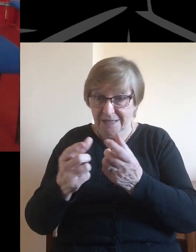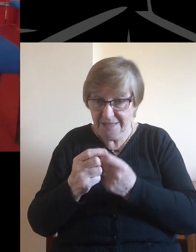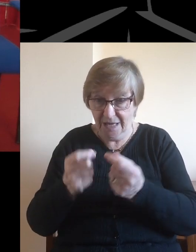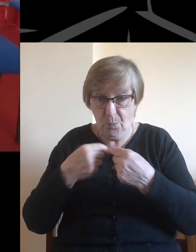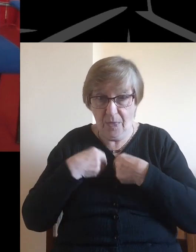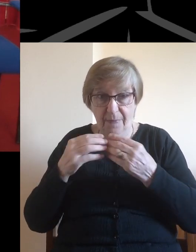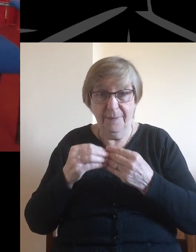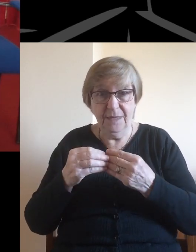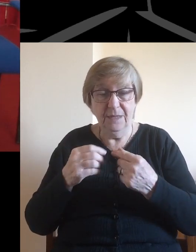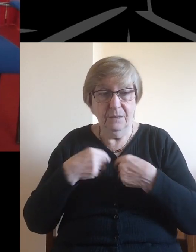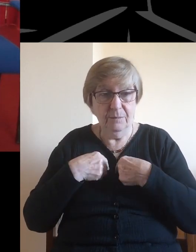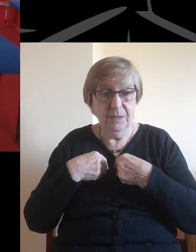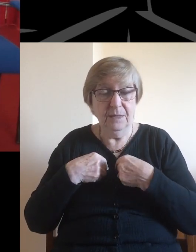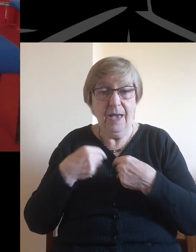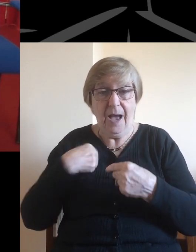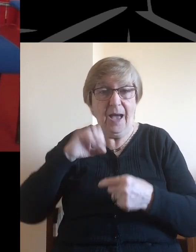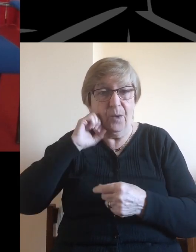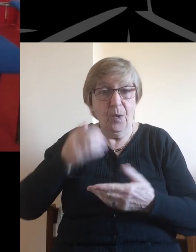in fact he did.